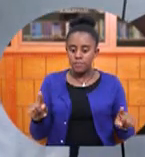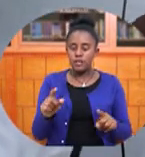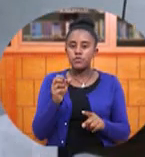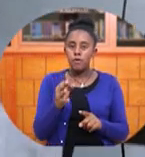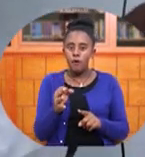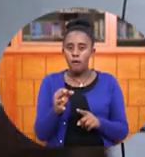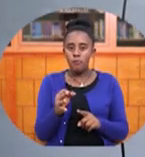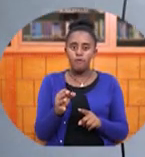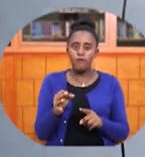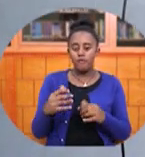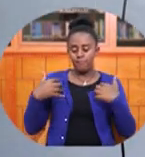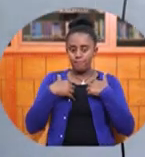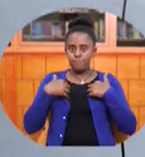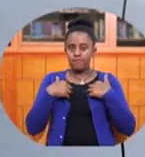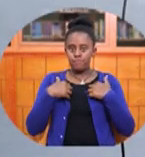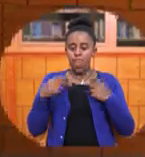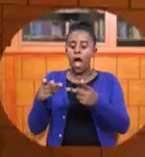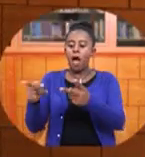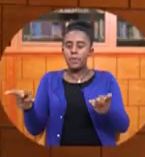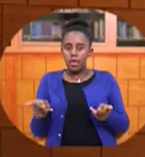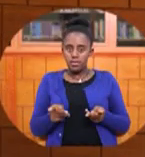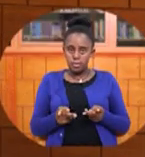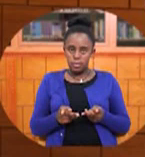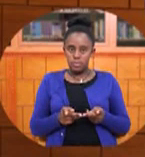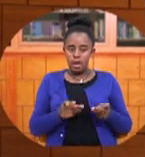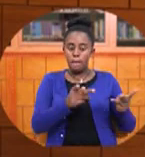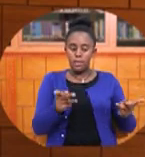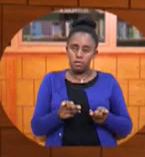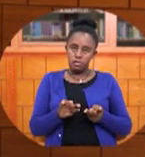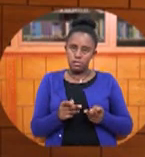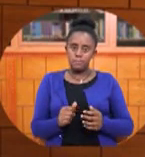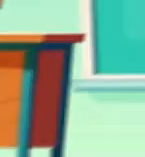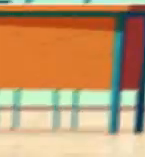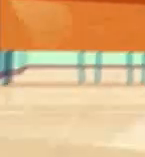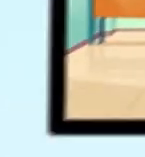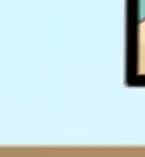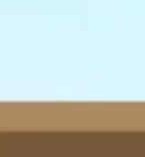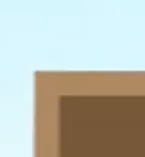Now we see the difference of animals by their habitats.